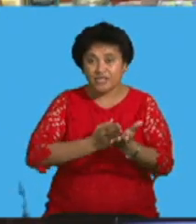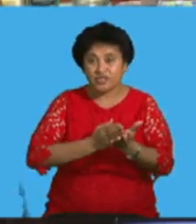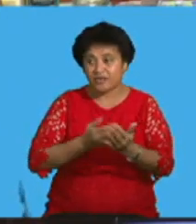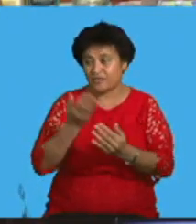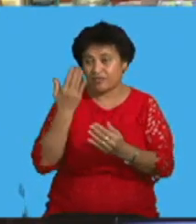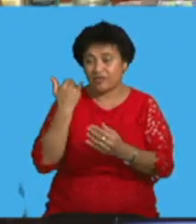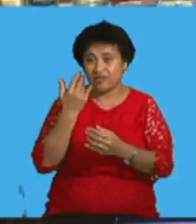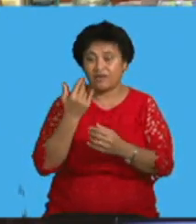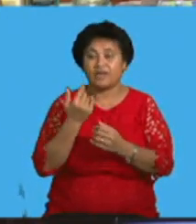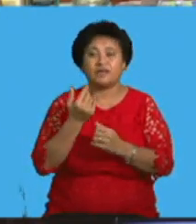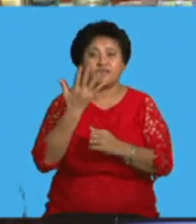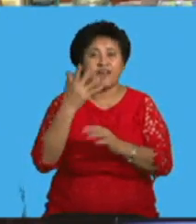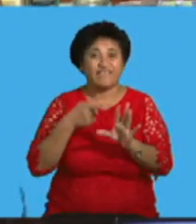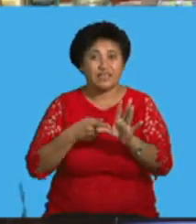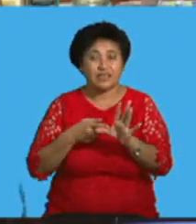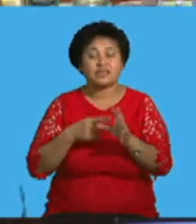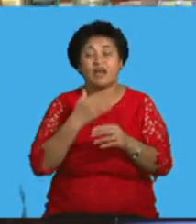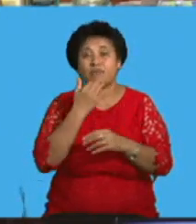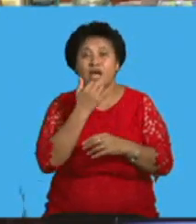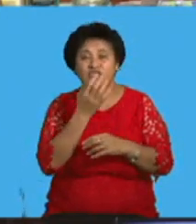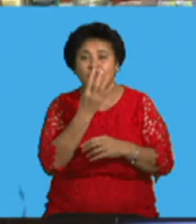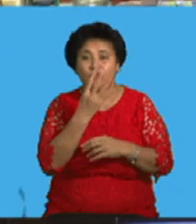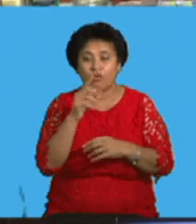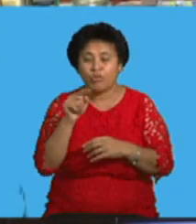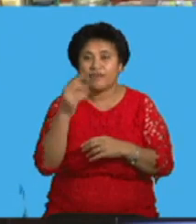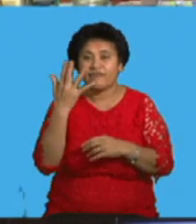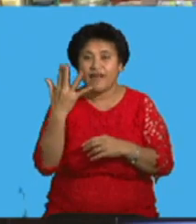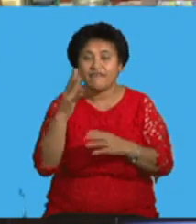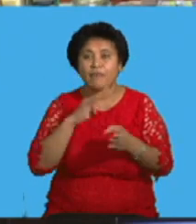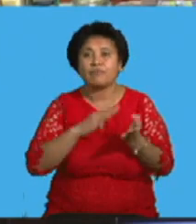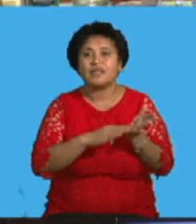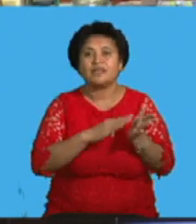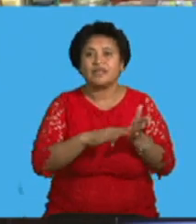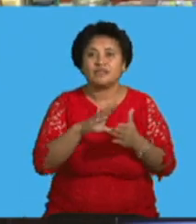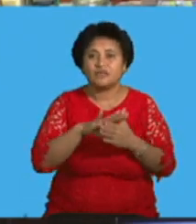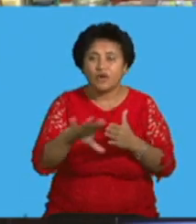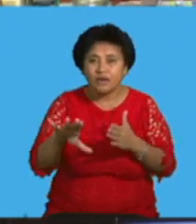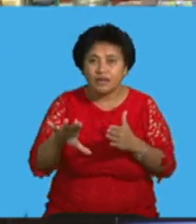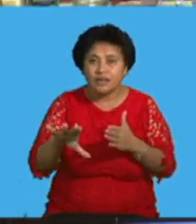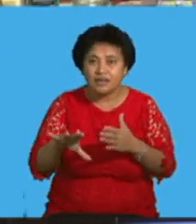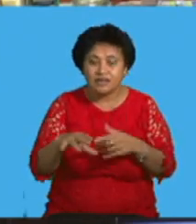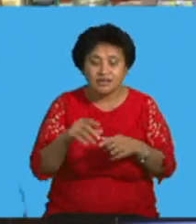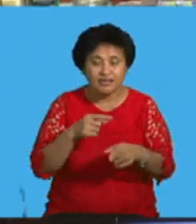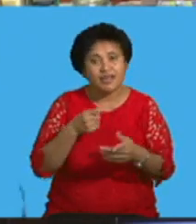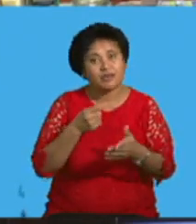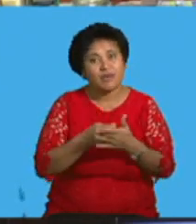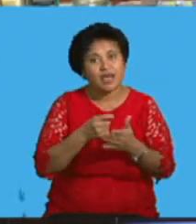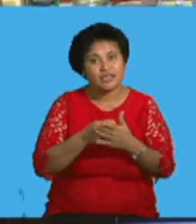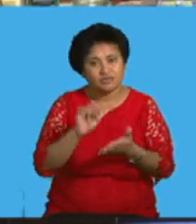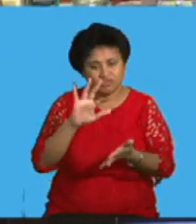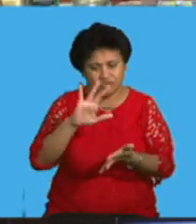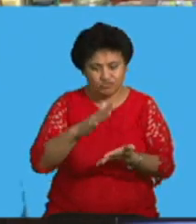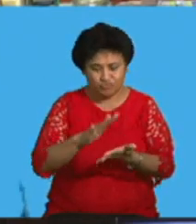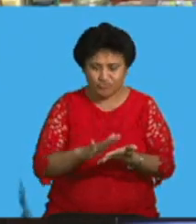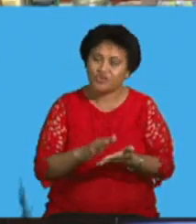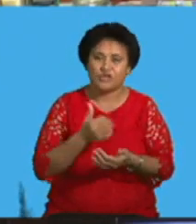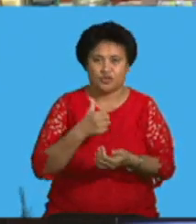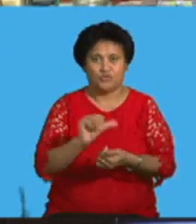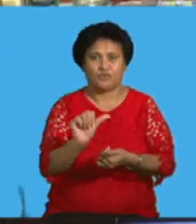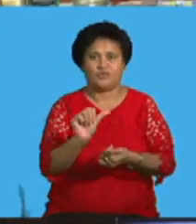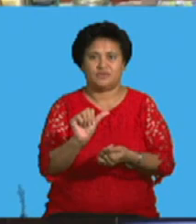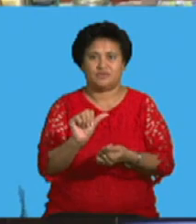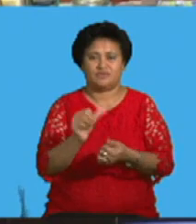was $4.5 million, and 87% of the funds were used.